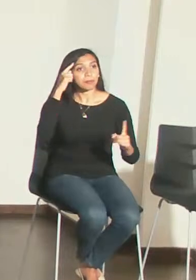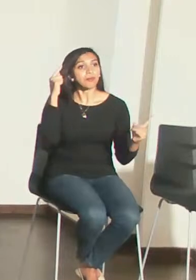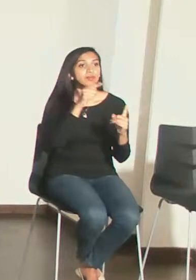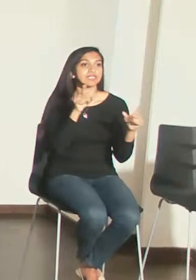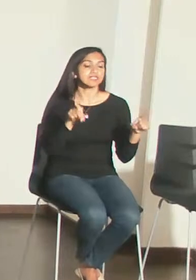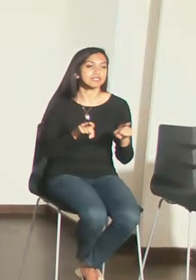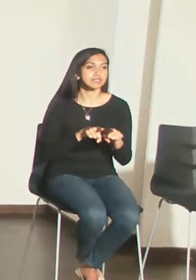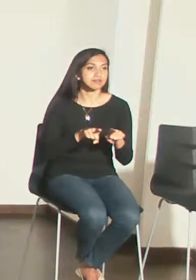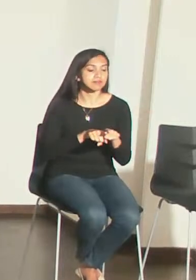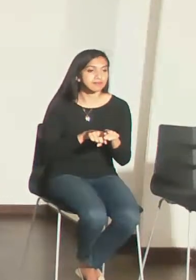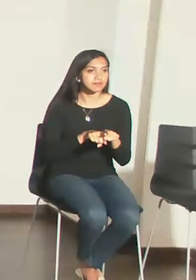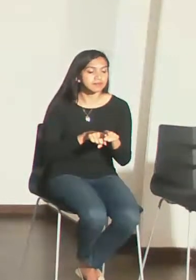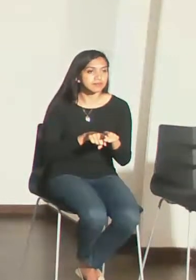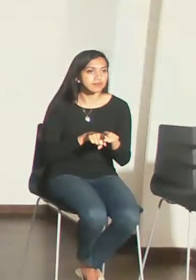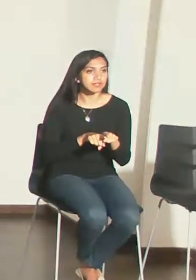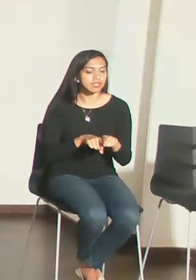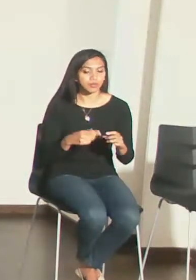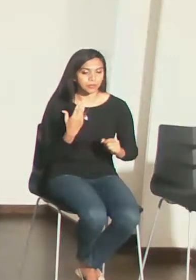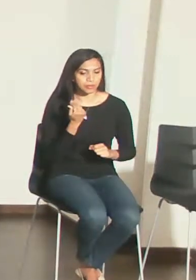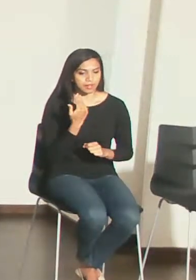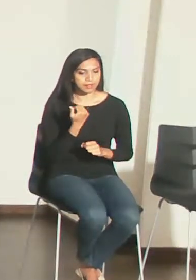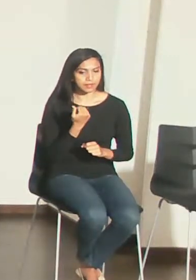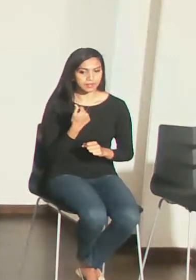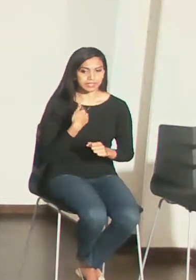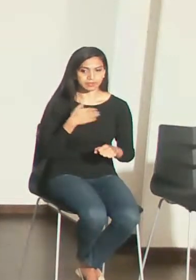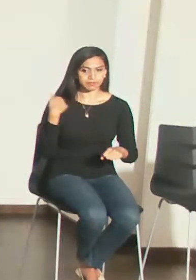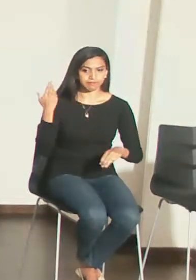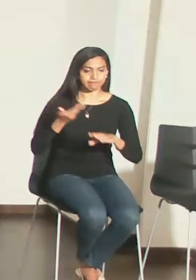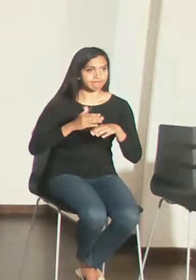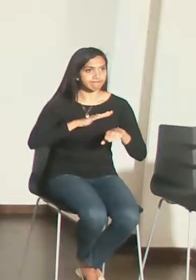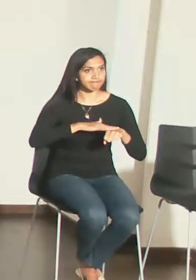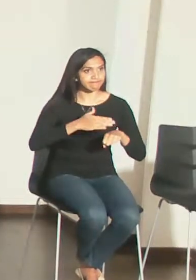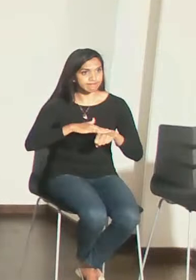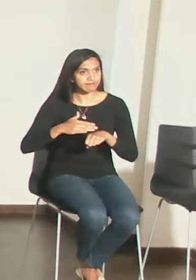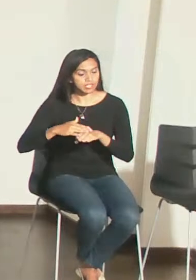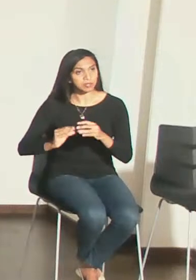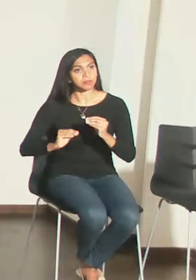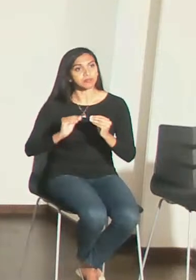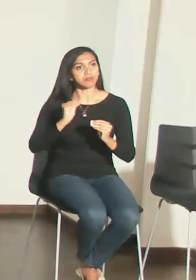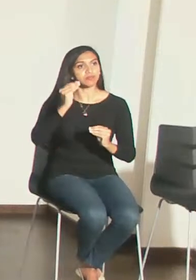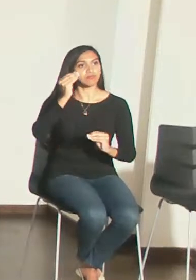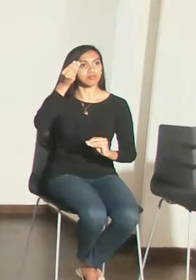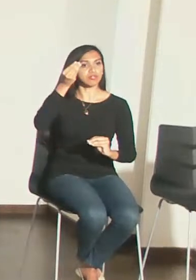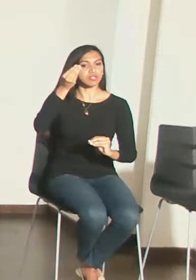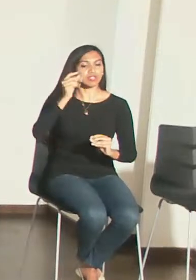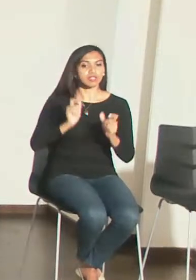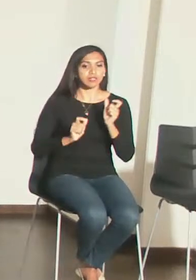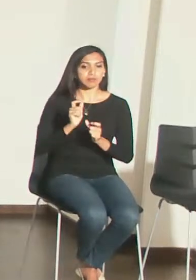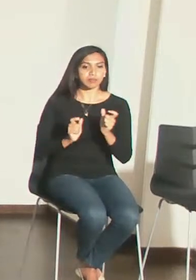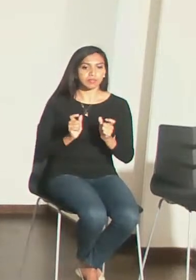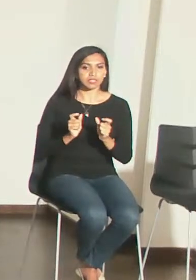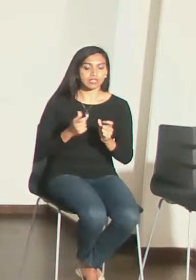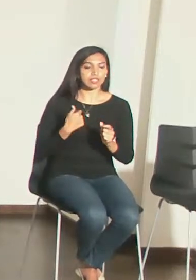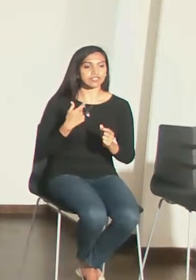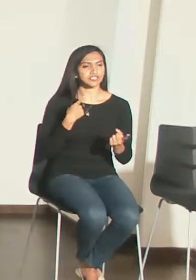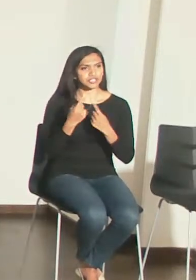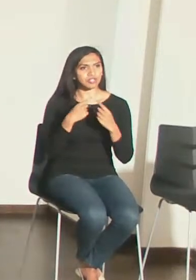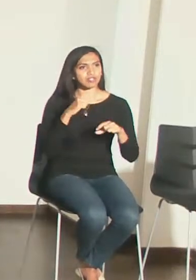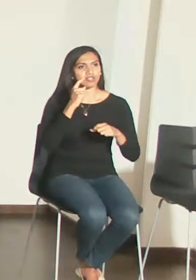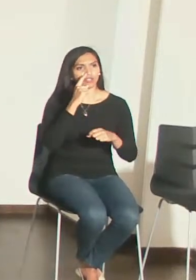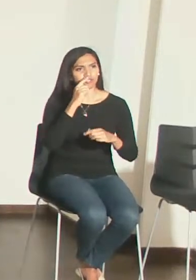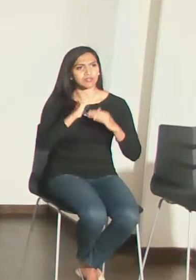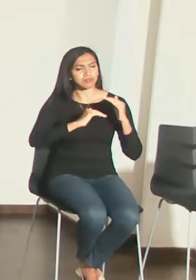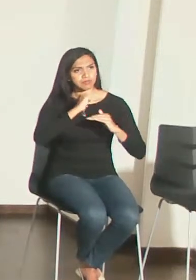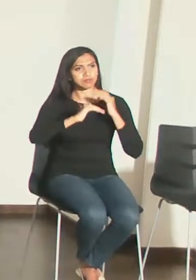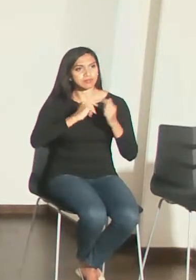feel, because always lived experience becomes our refuge. We keep on talking a lot about lived